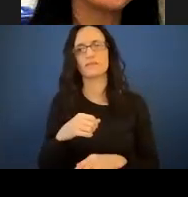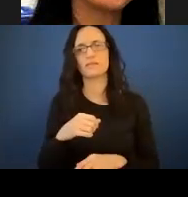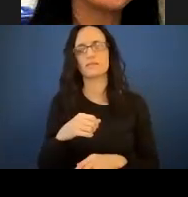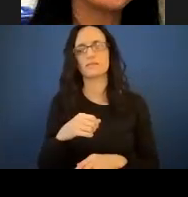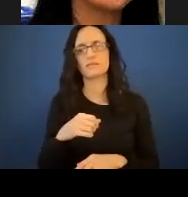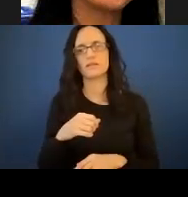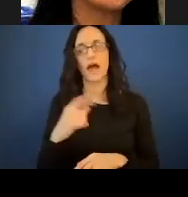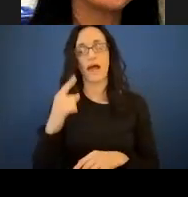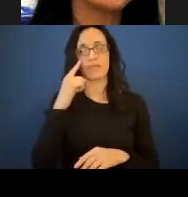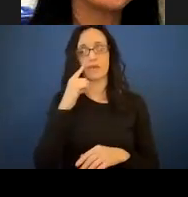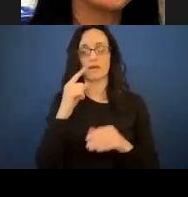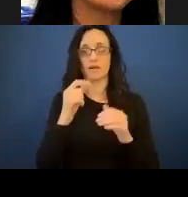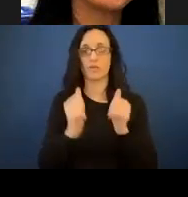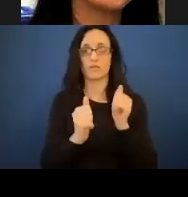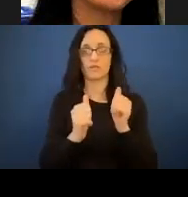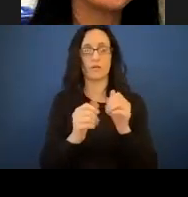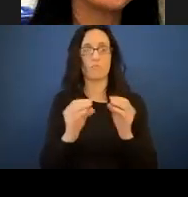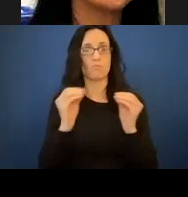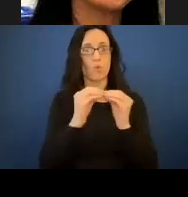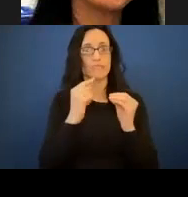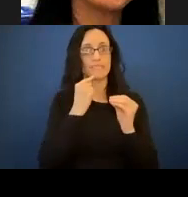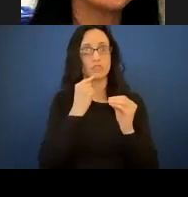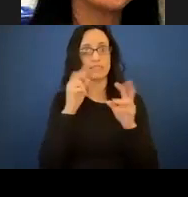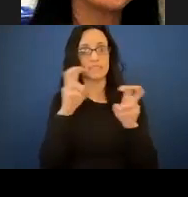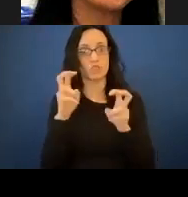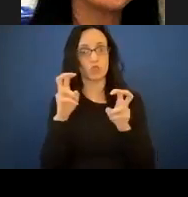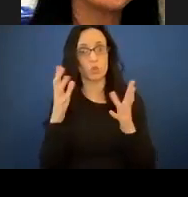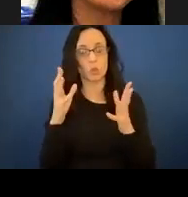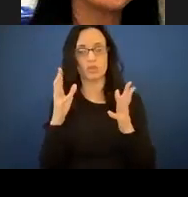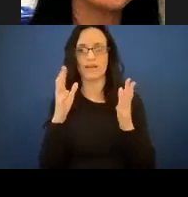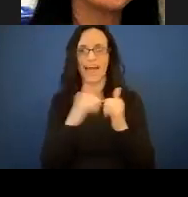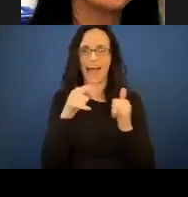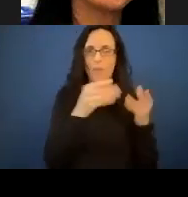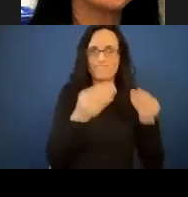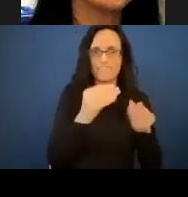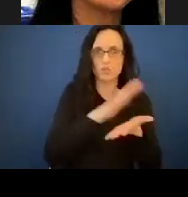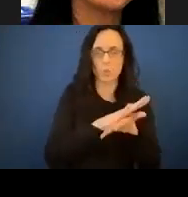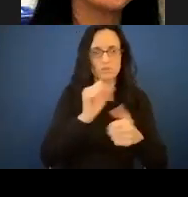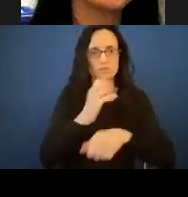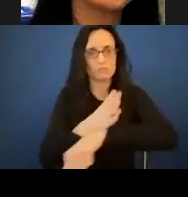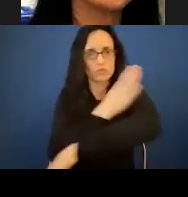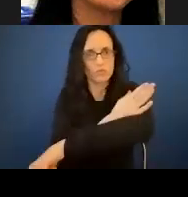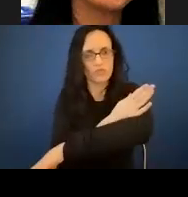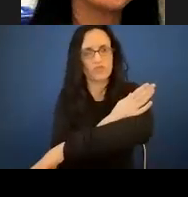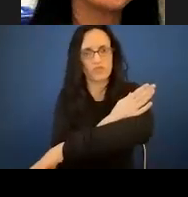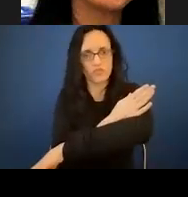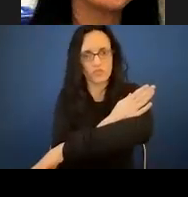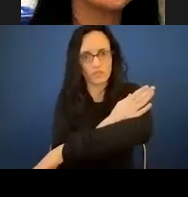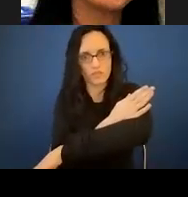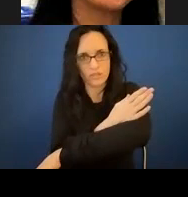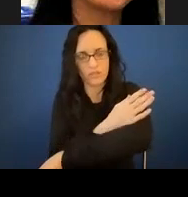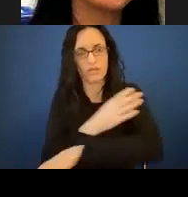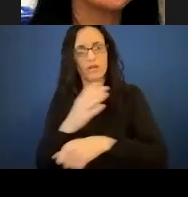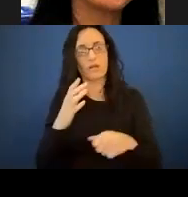critical issue, I mean, is how to make all the feeder school better, because I mean, that's affecting more students. If we need a task force, I think